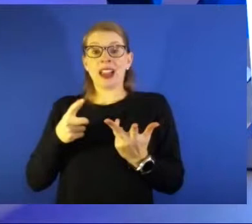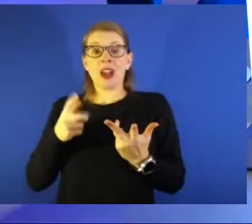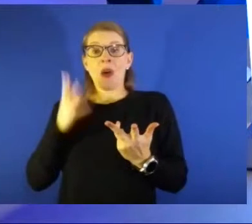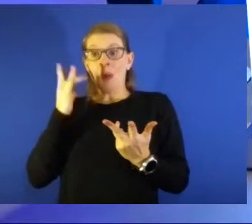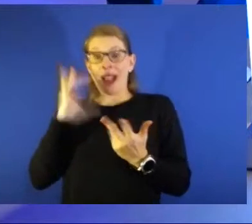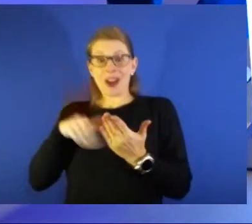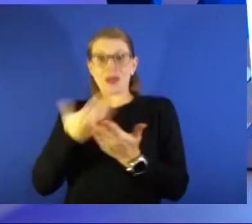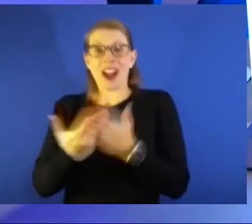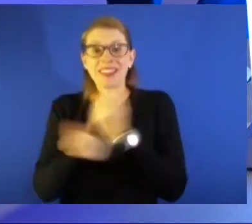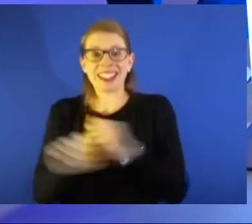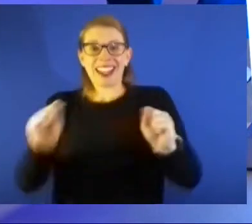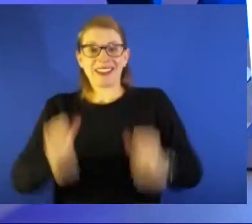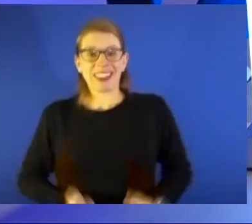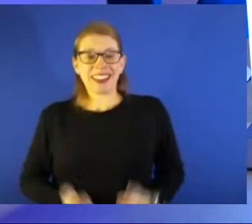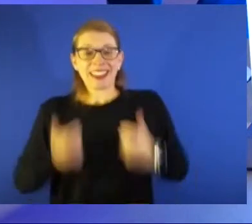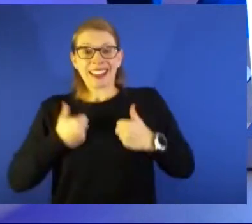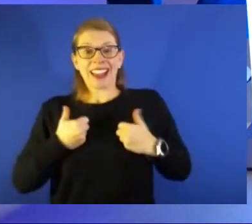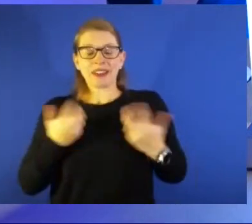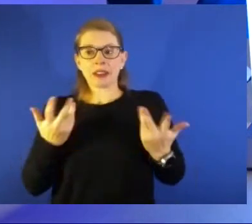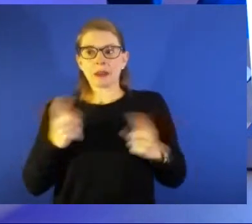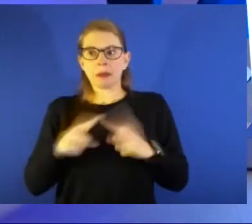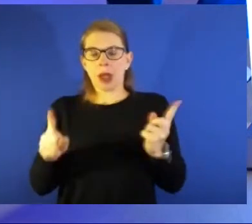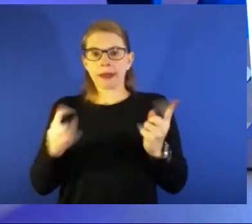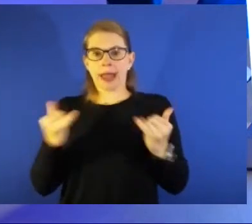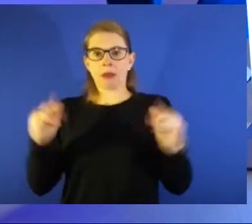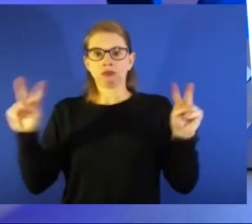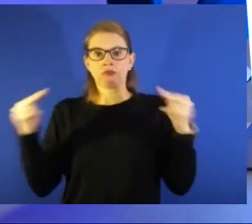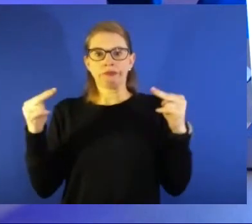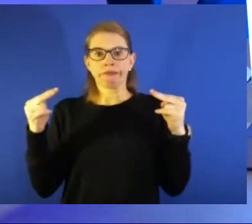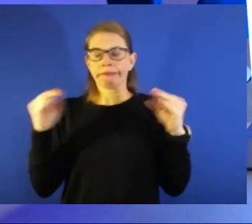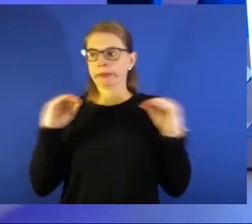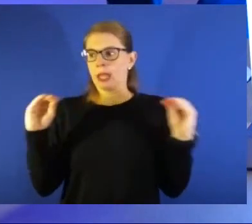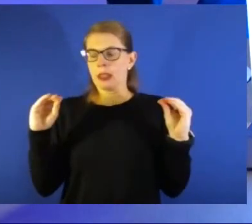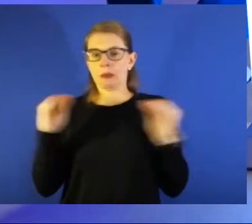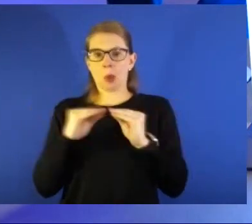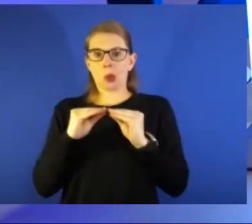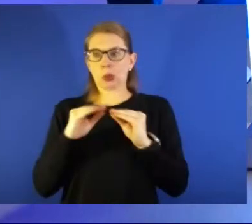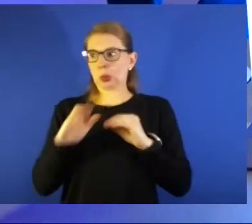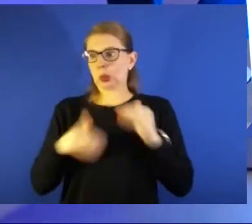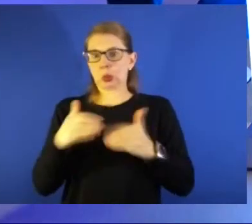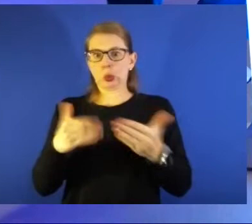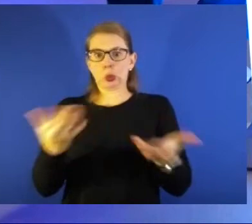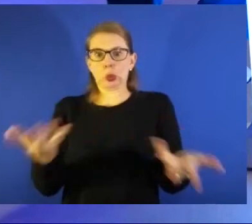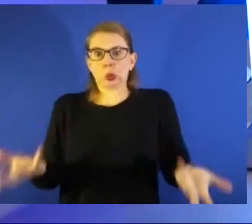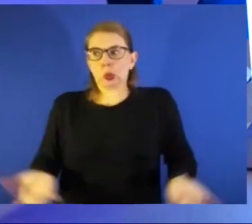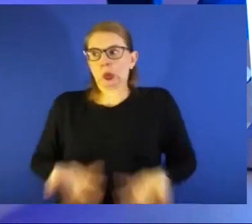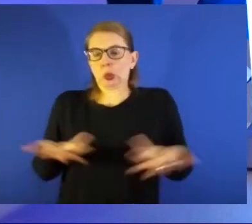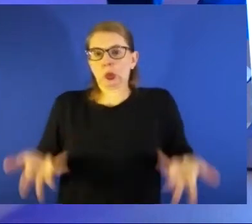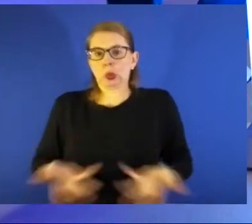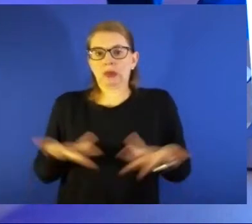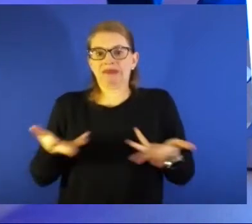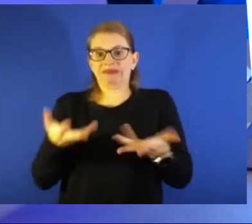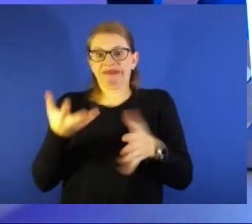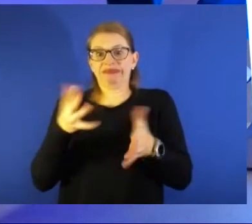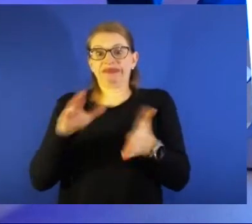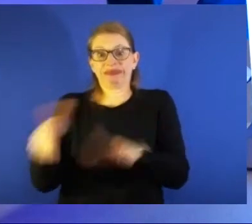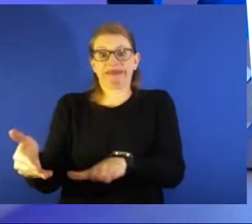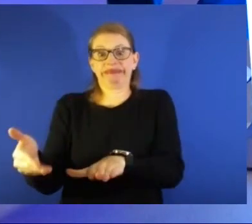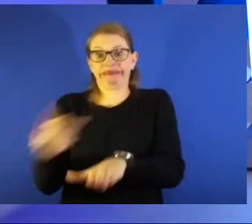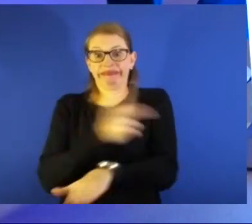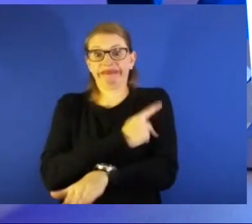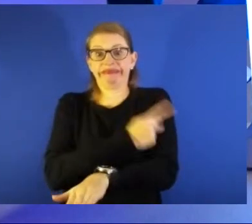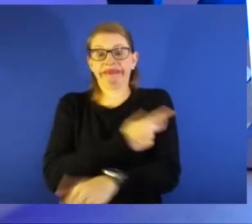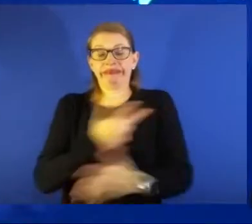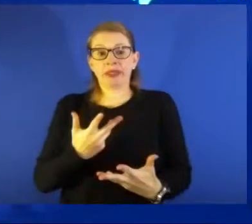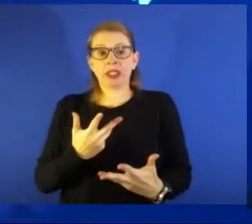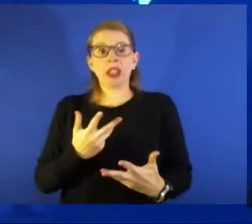someday you just have to look at each other and go, there's nothing more we can do. Yeah. And doing that day after day, sometimes 3 or 4 times a day. What gives me peace of mind, I'm sure Jacques